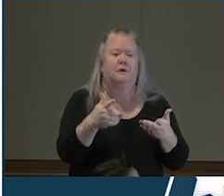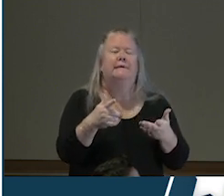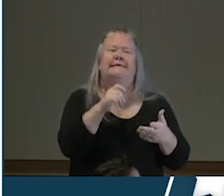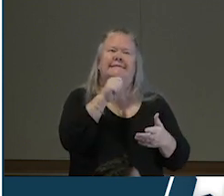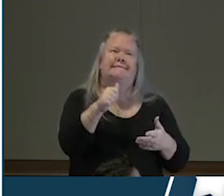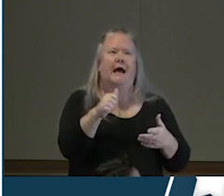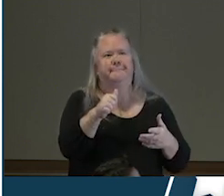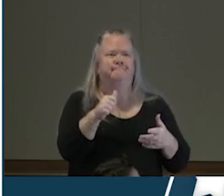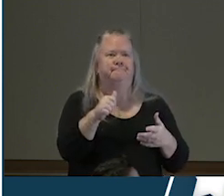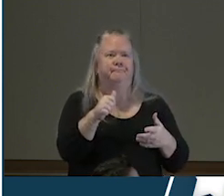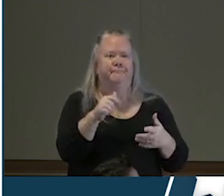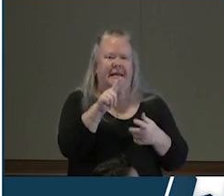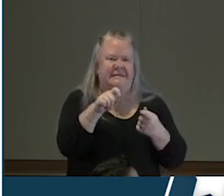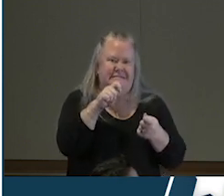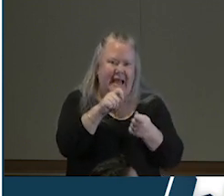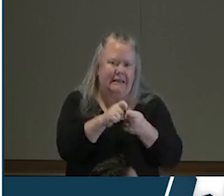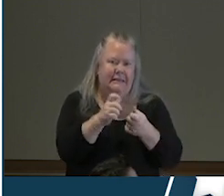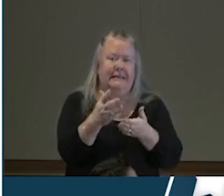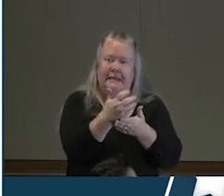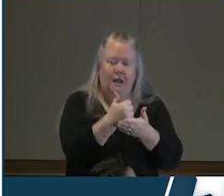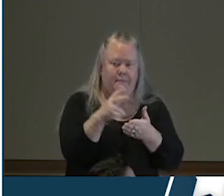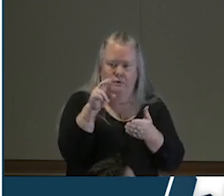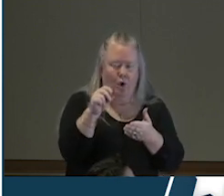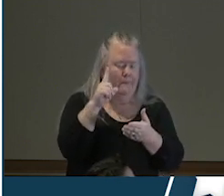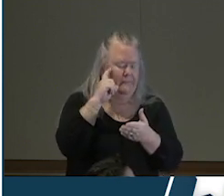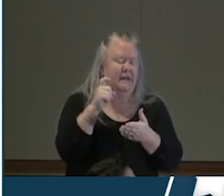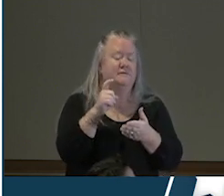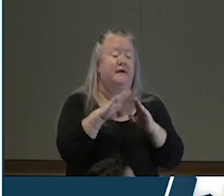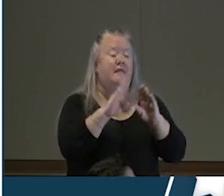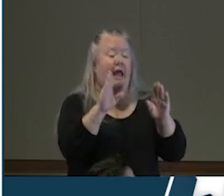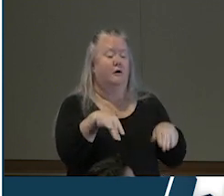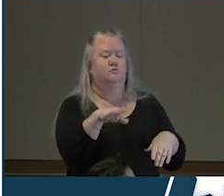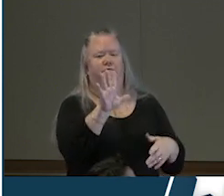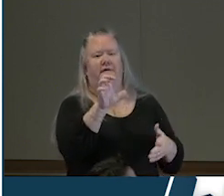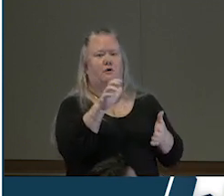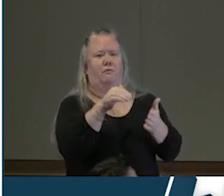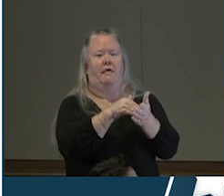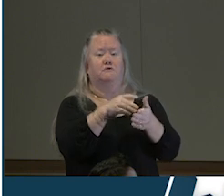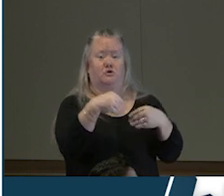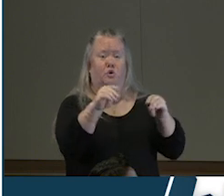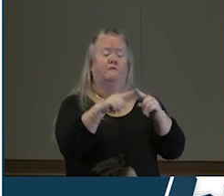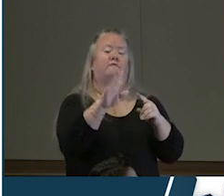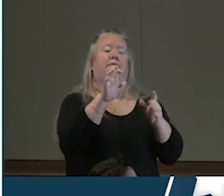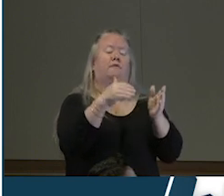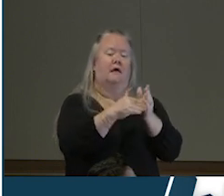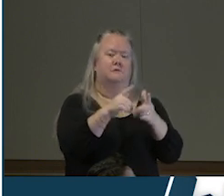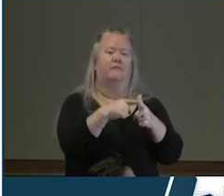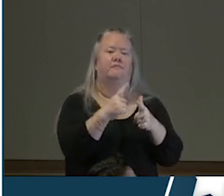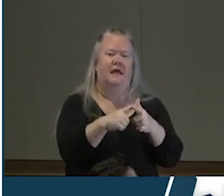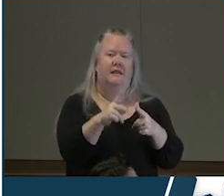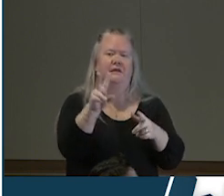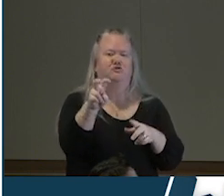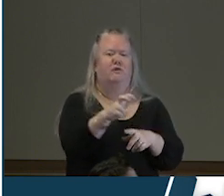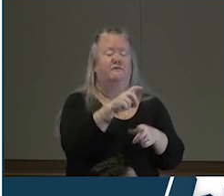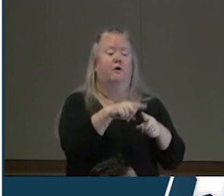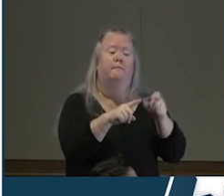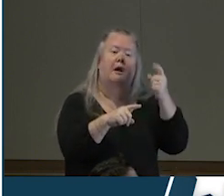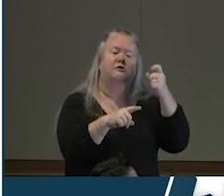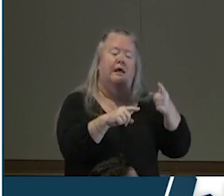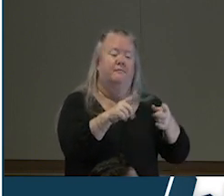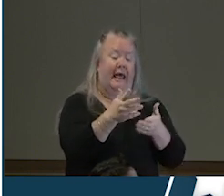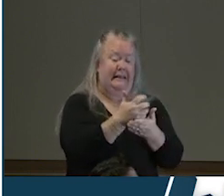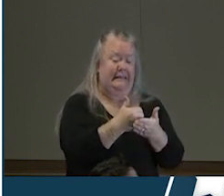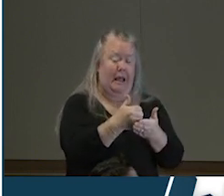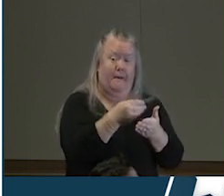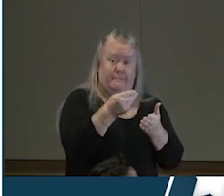not, exactly income per se, because if the house was $500,000 and you sold it for $500,000, it was just a transfer. But that